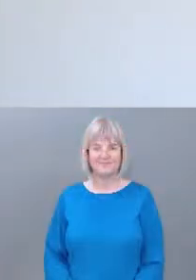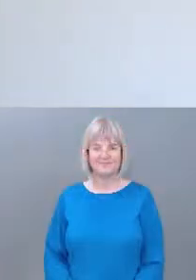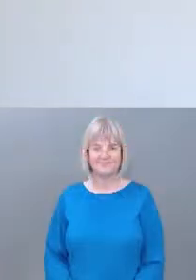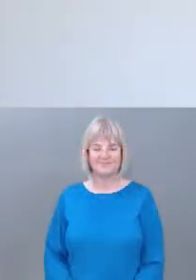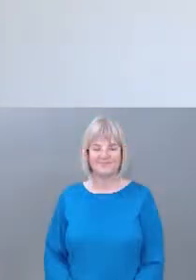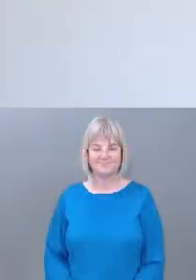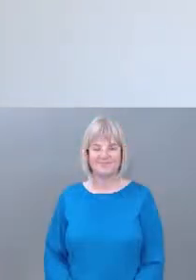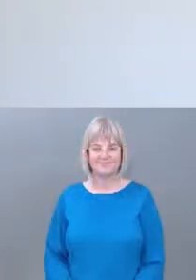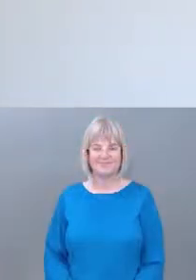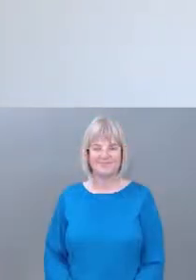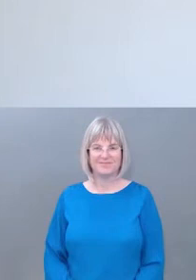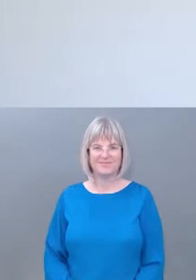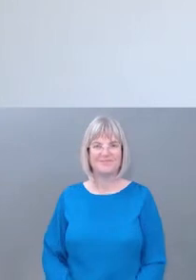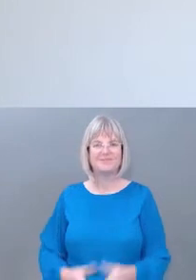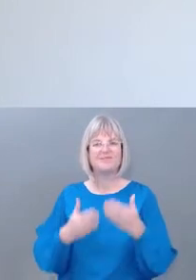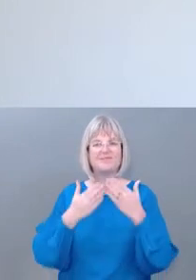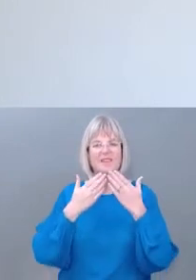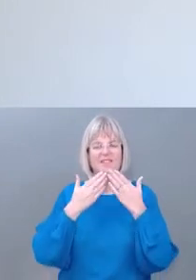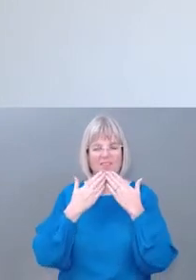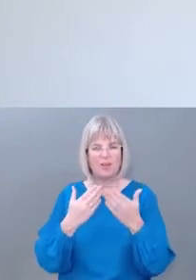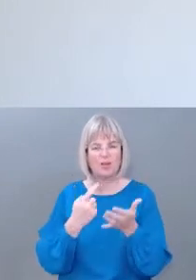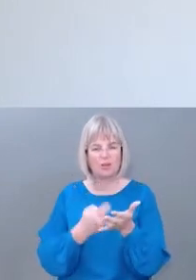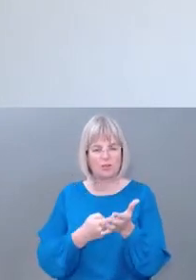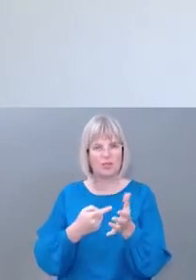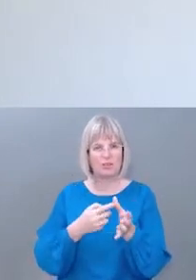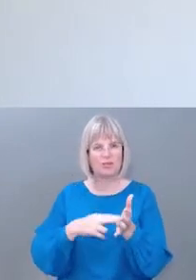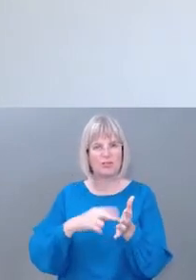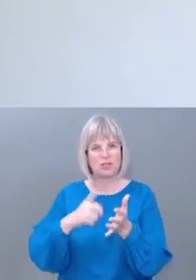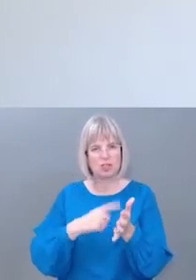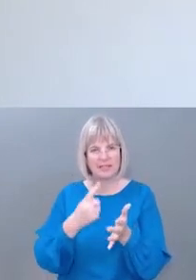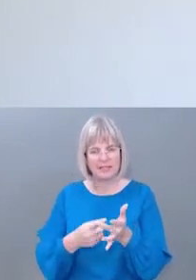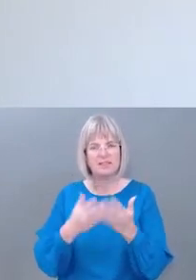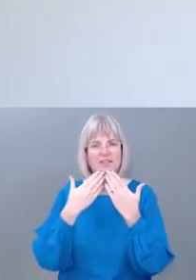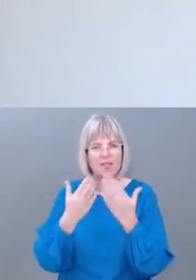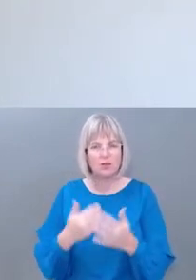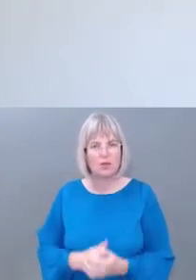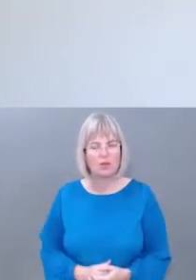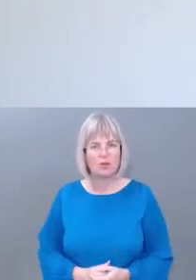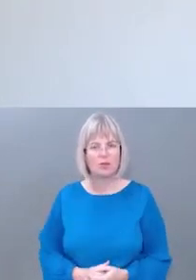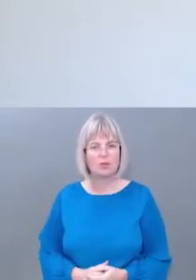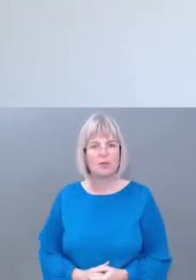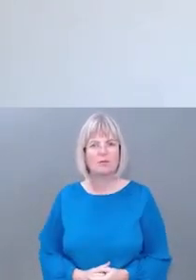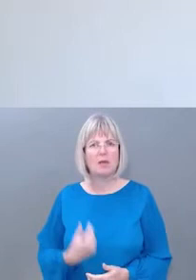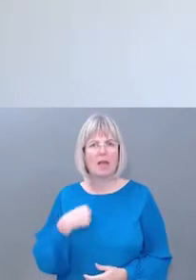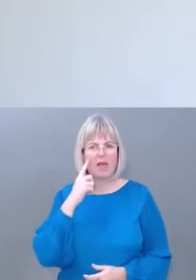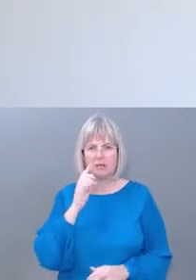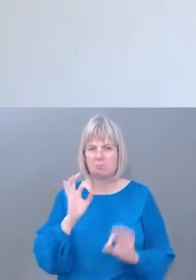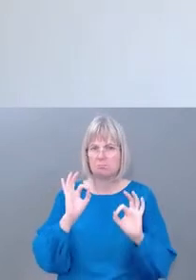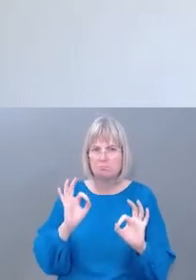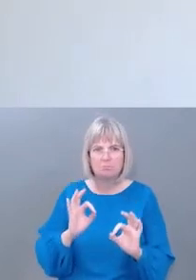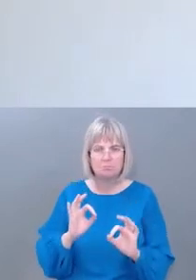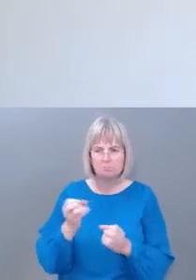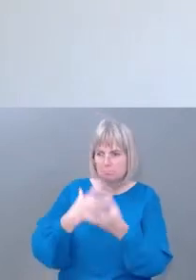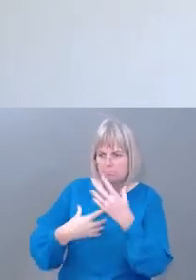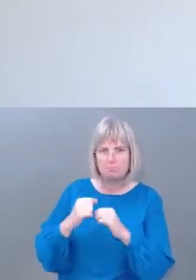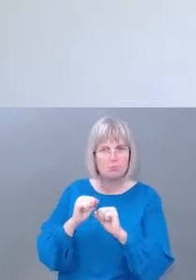you, Rejni. I think it was fantastic to hear about both what's been going on in your own